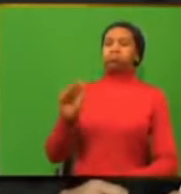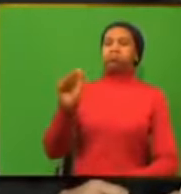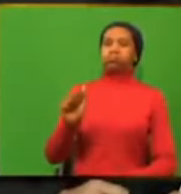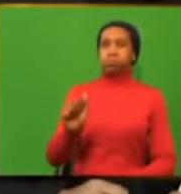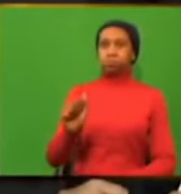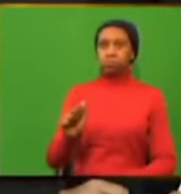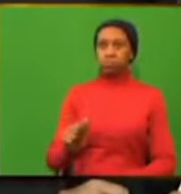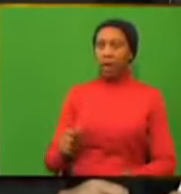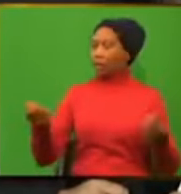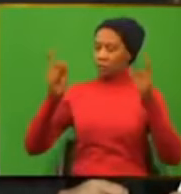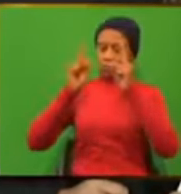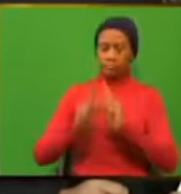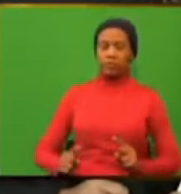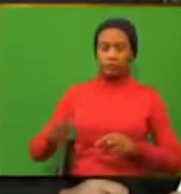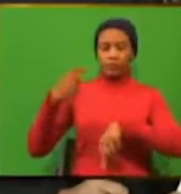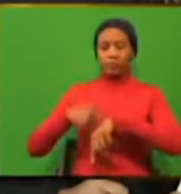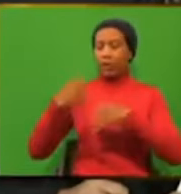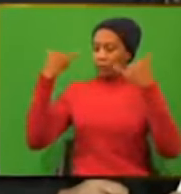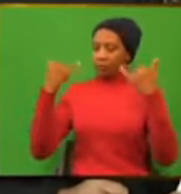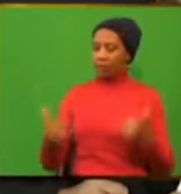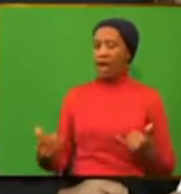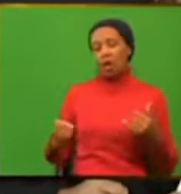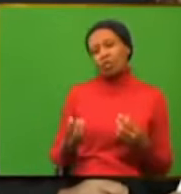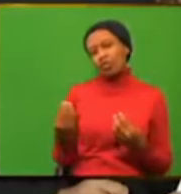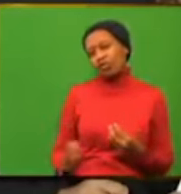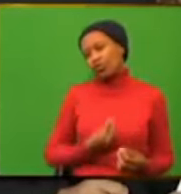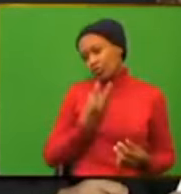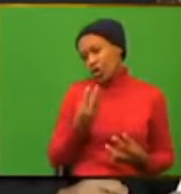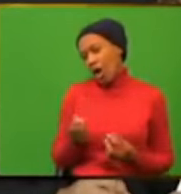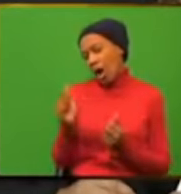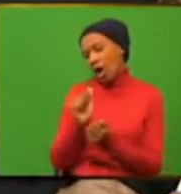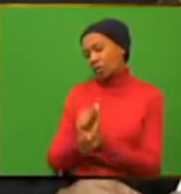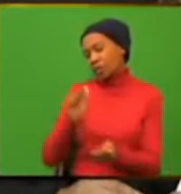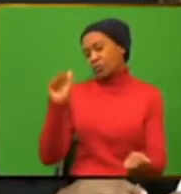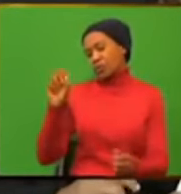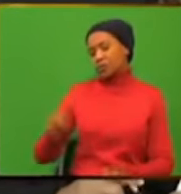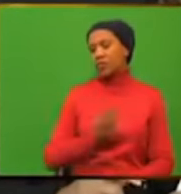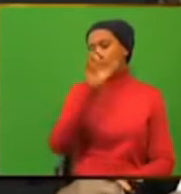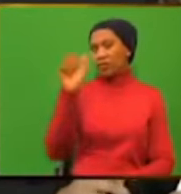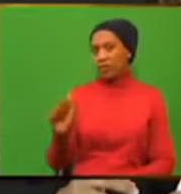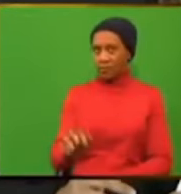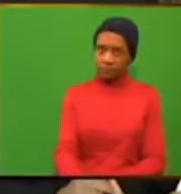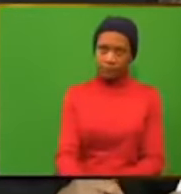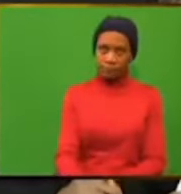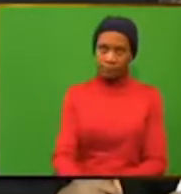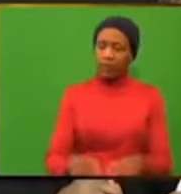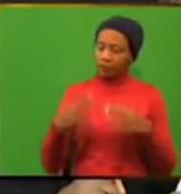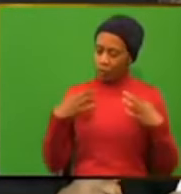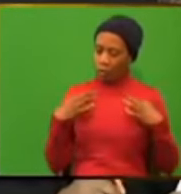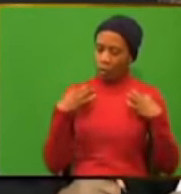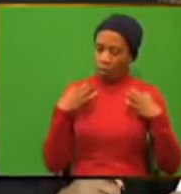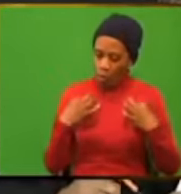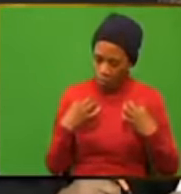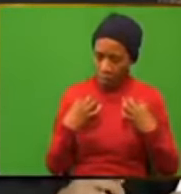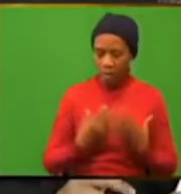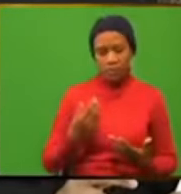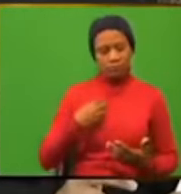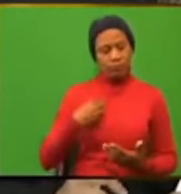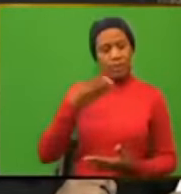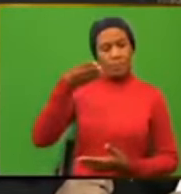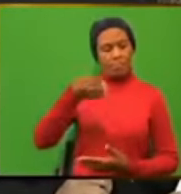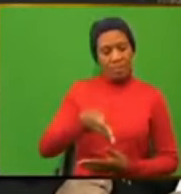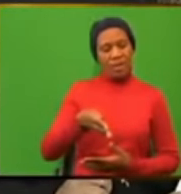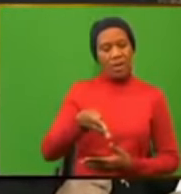an historic moment in our young democracy's evolution this is. What an honor it is to be part of